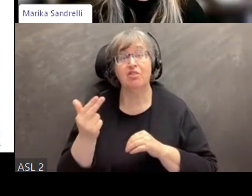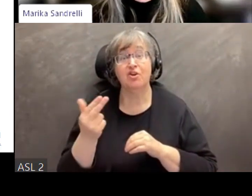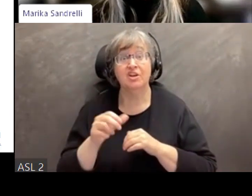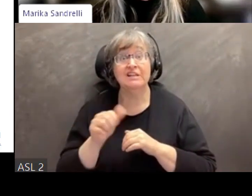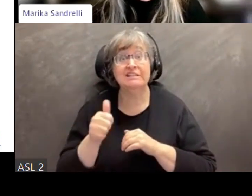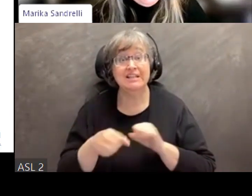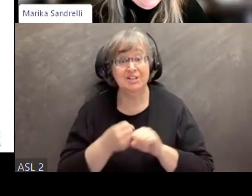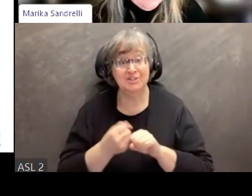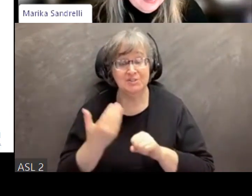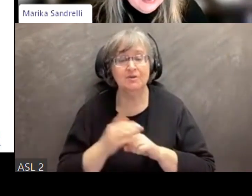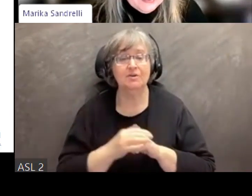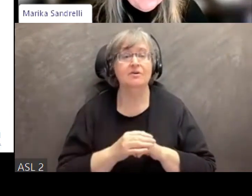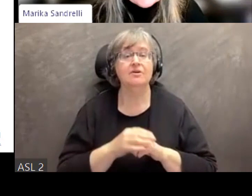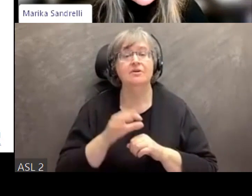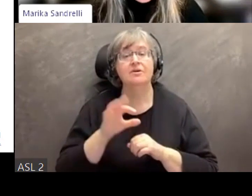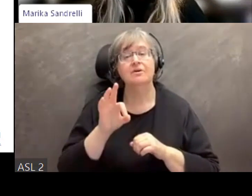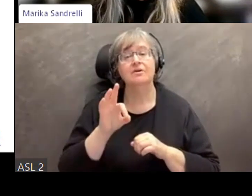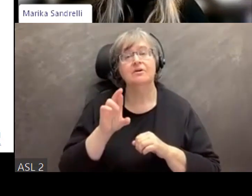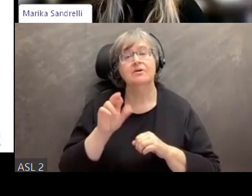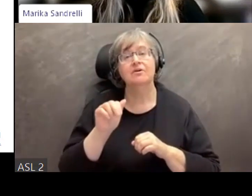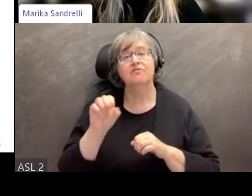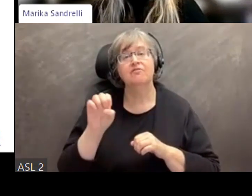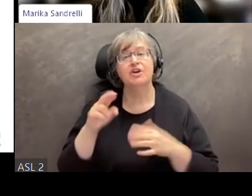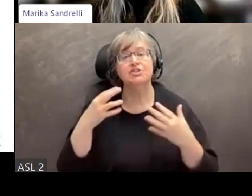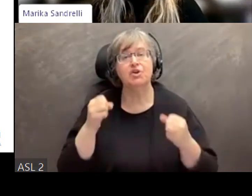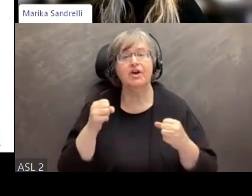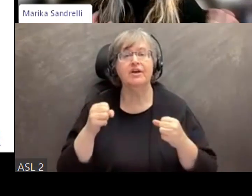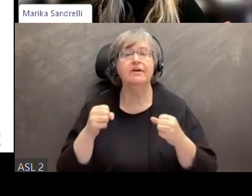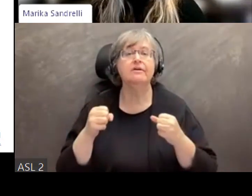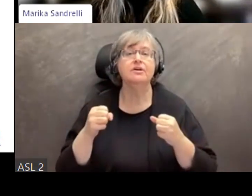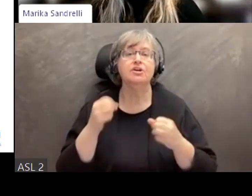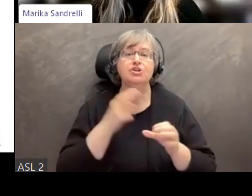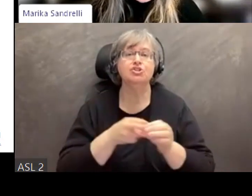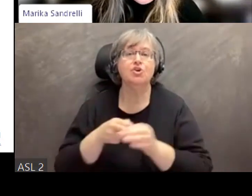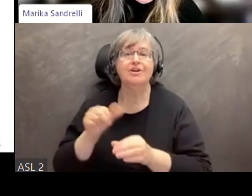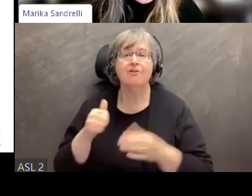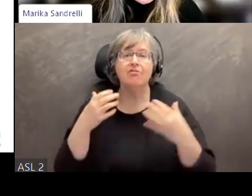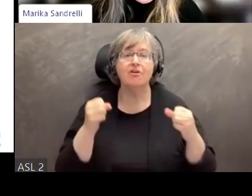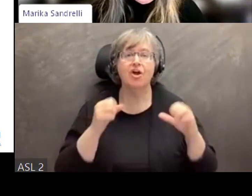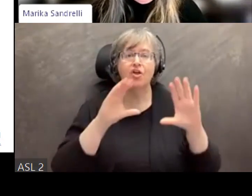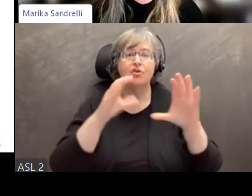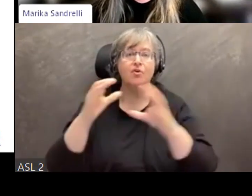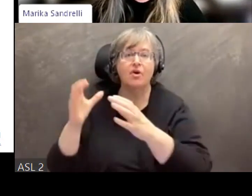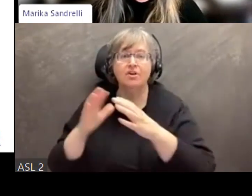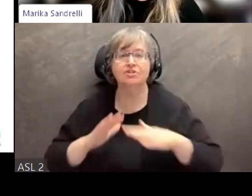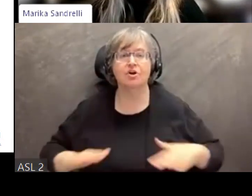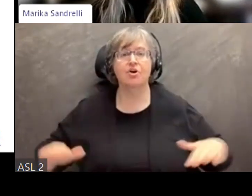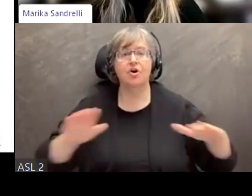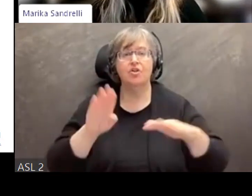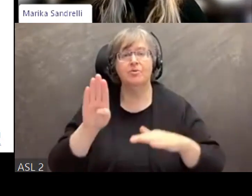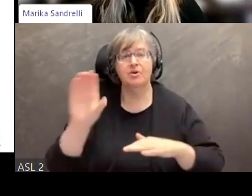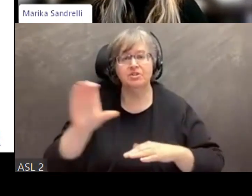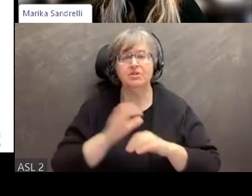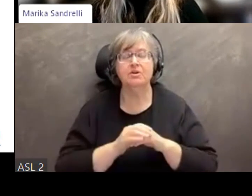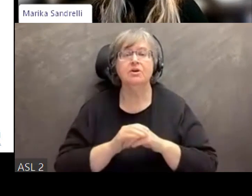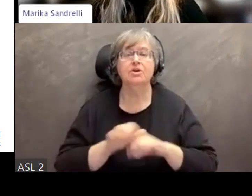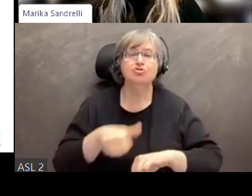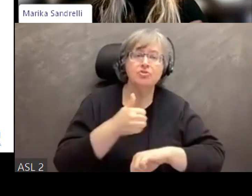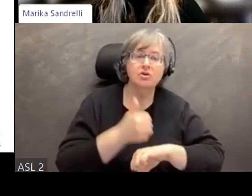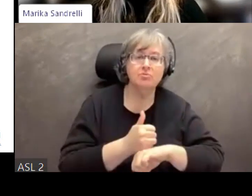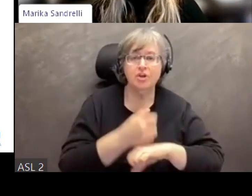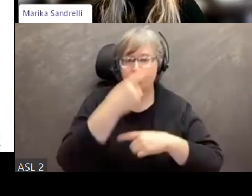2013, 10 years ago now, Fraser Health joined other health authorities across British Columbia to